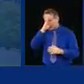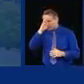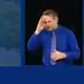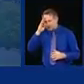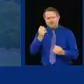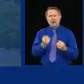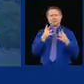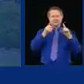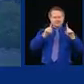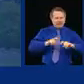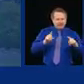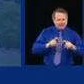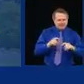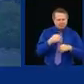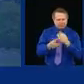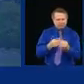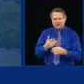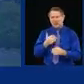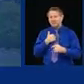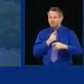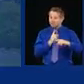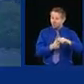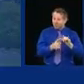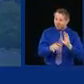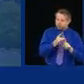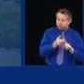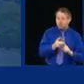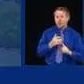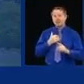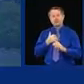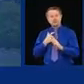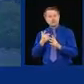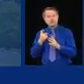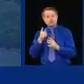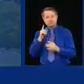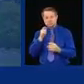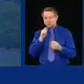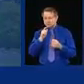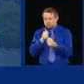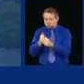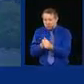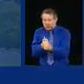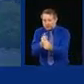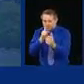you have your tracing in place? And obviously, we have different